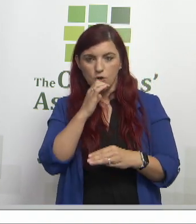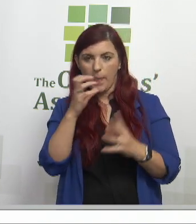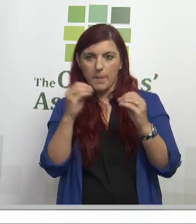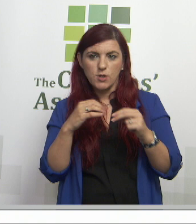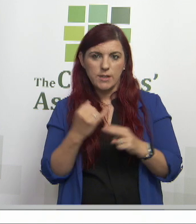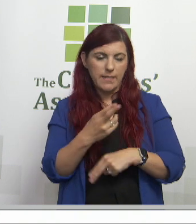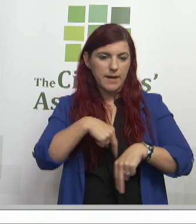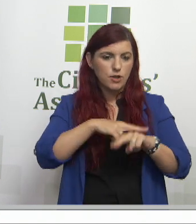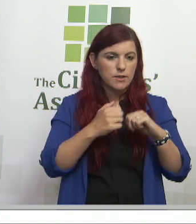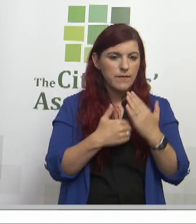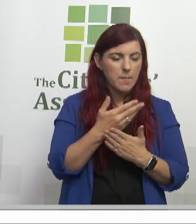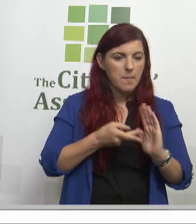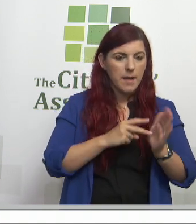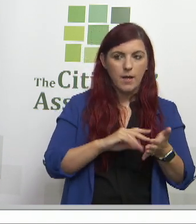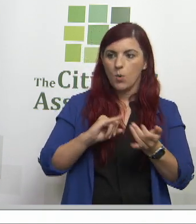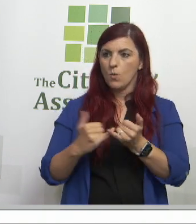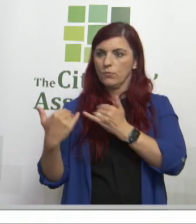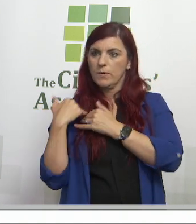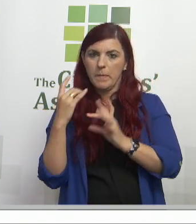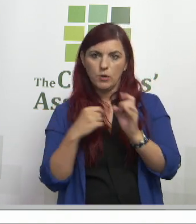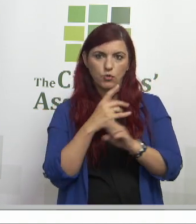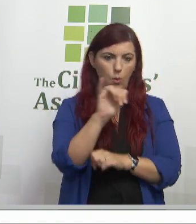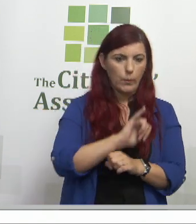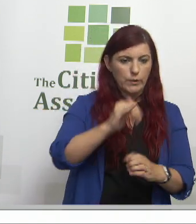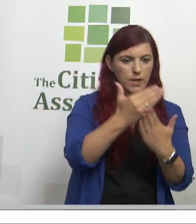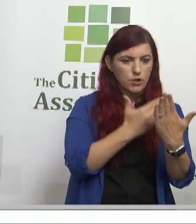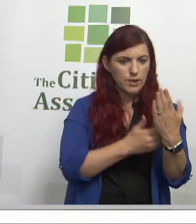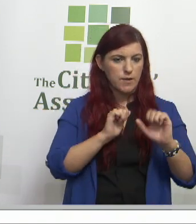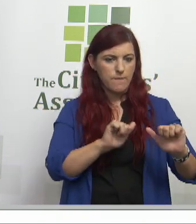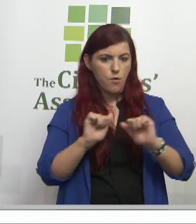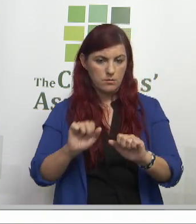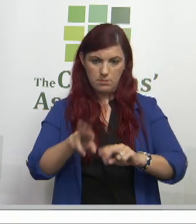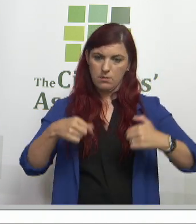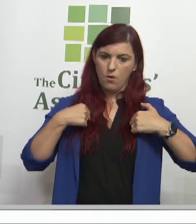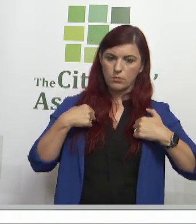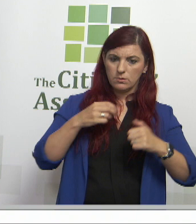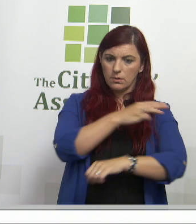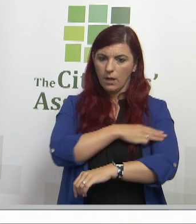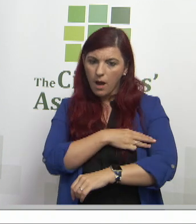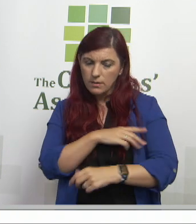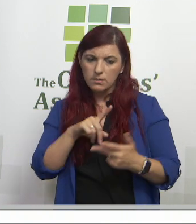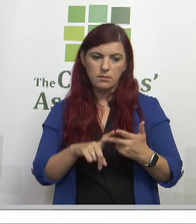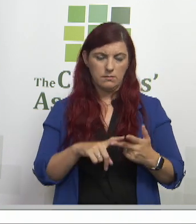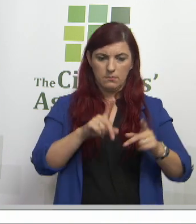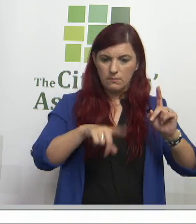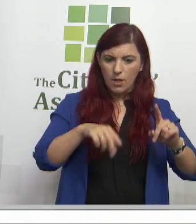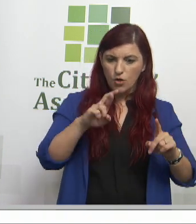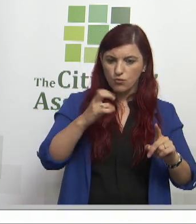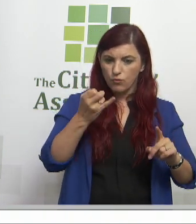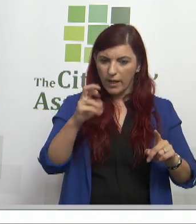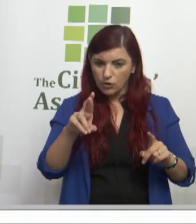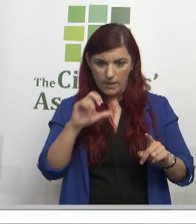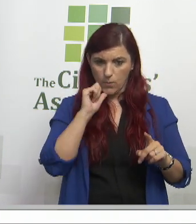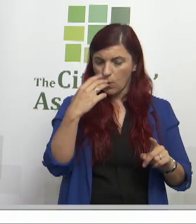Then who is responsible for ensuring which legislation is enforced? Is it us? Is it the Gardaí? Is it a ranger that we possibly don't